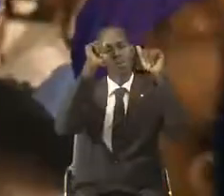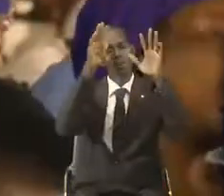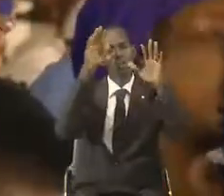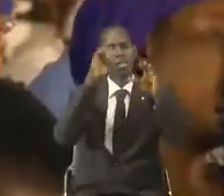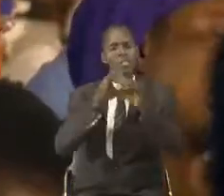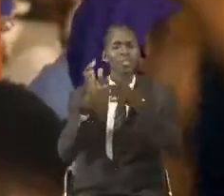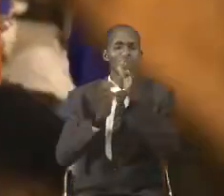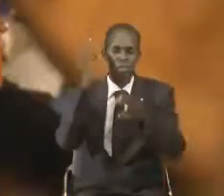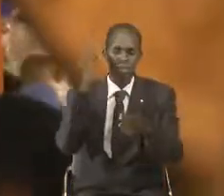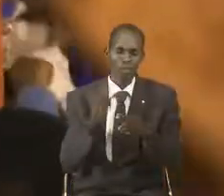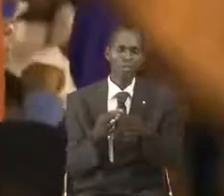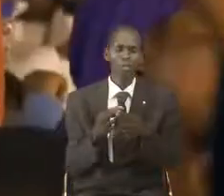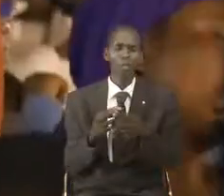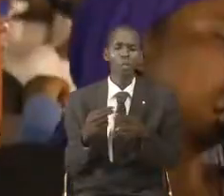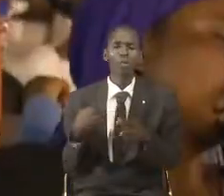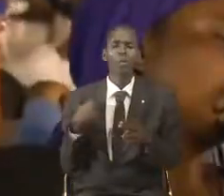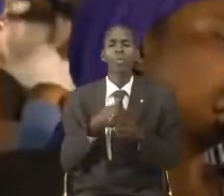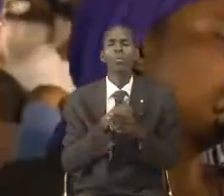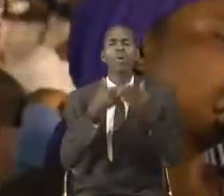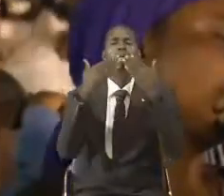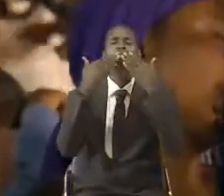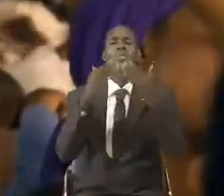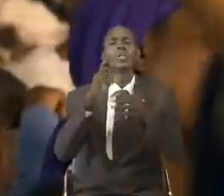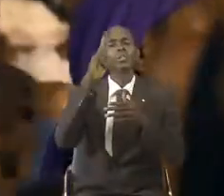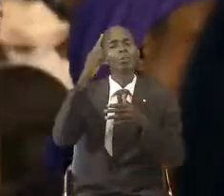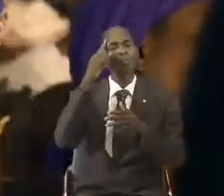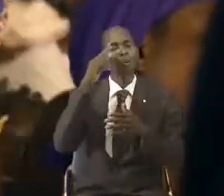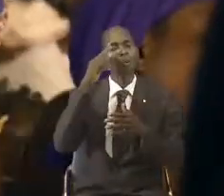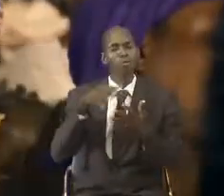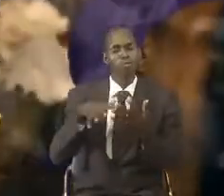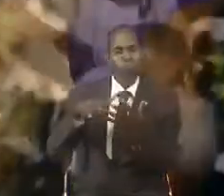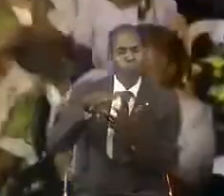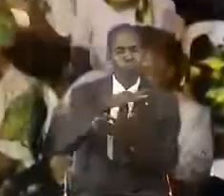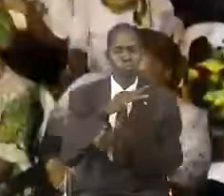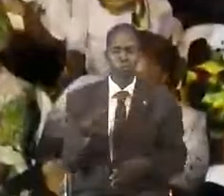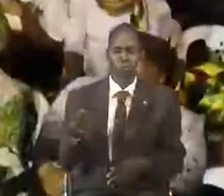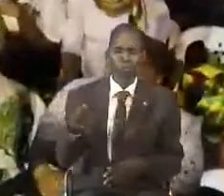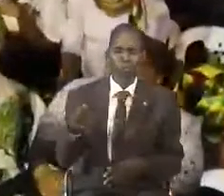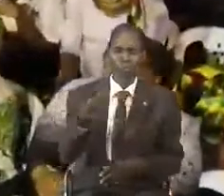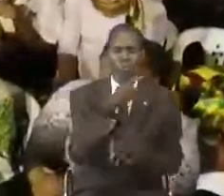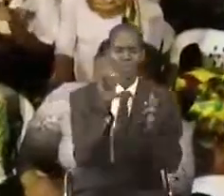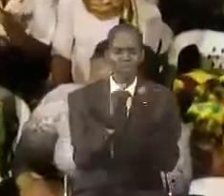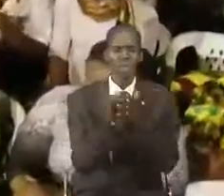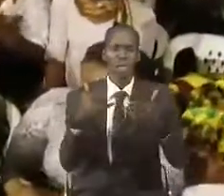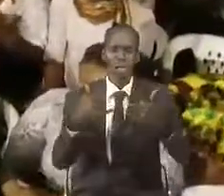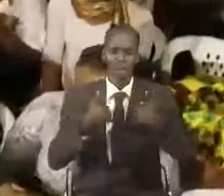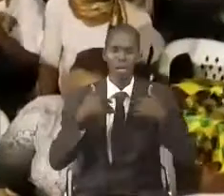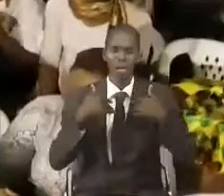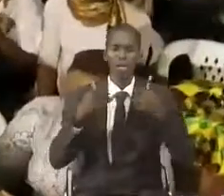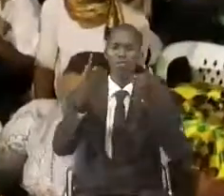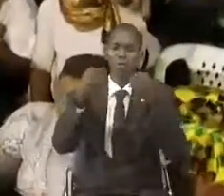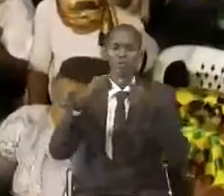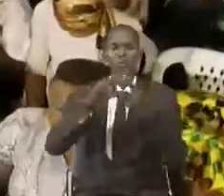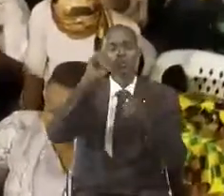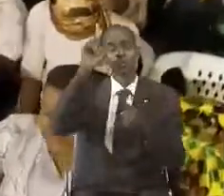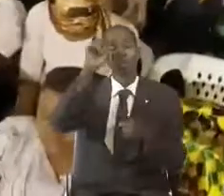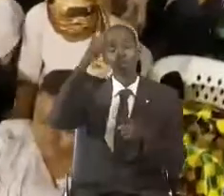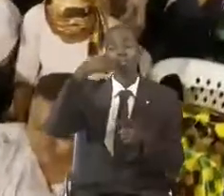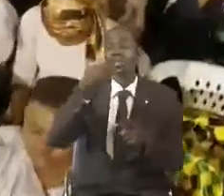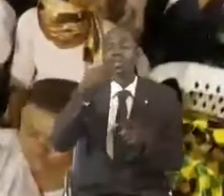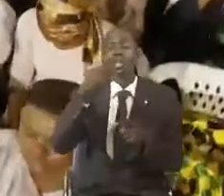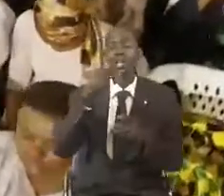pray. Father, in Jesus' name, we thank you for those who have